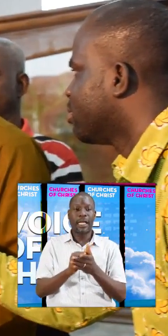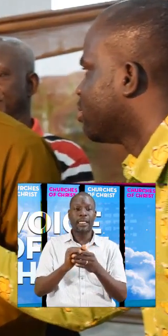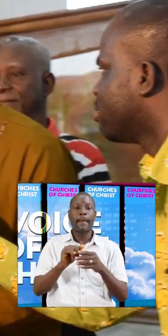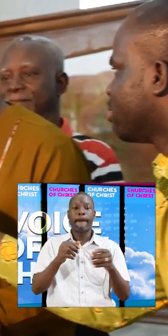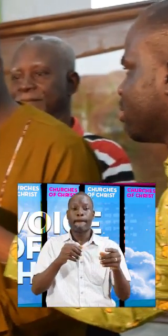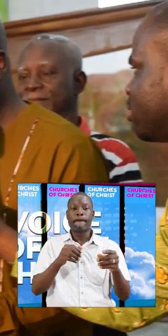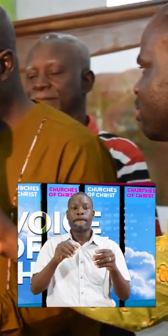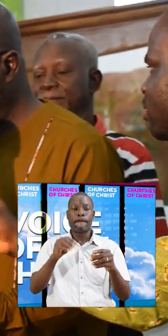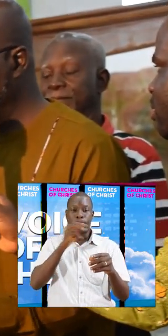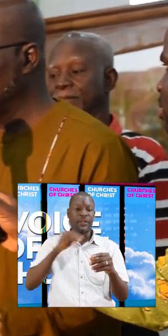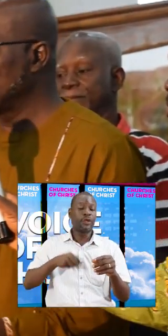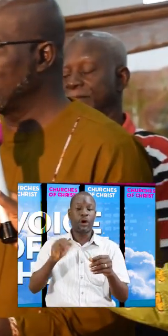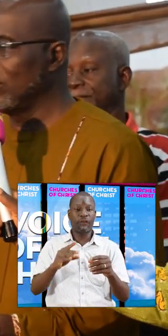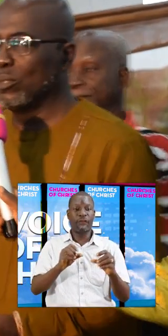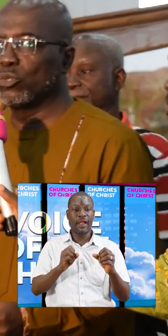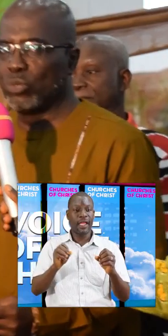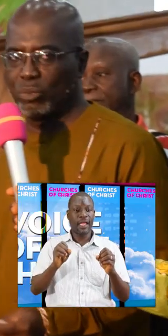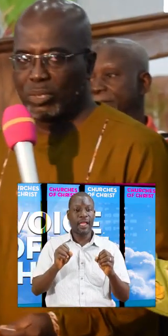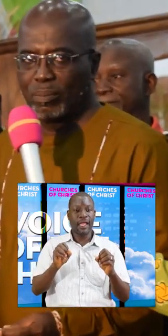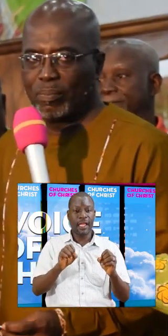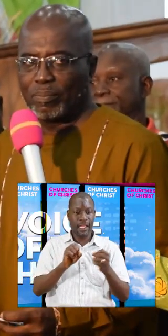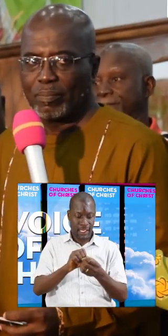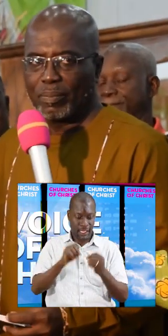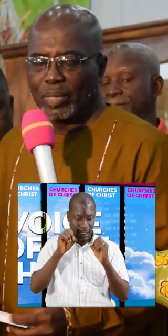Minister of Education, they will put this money to good